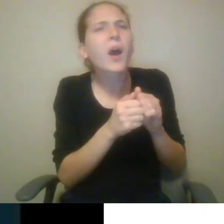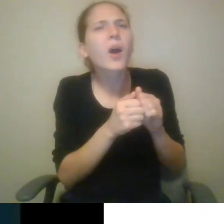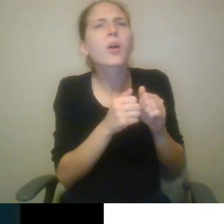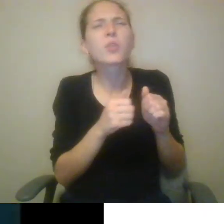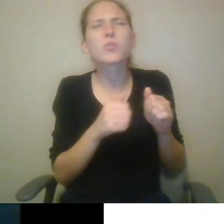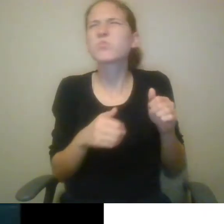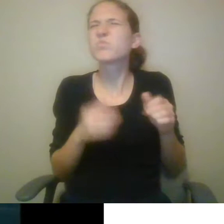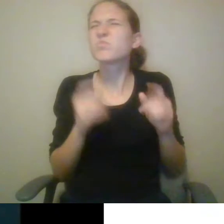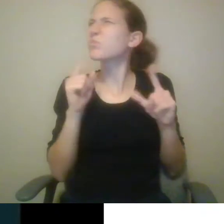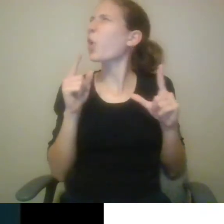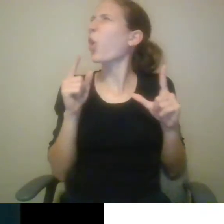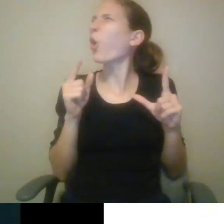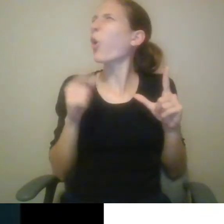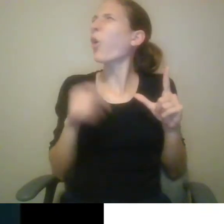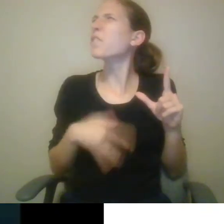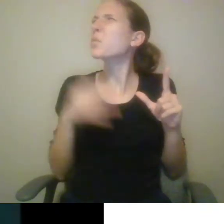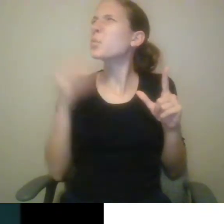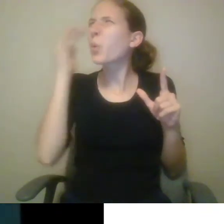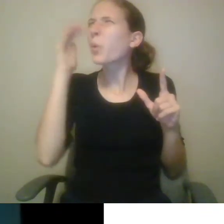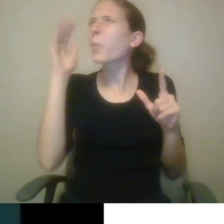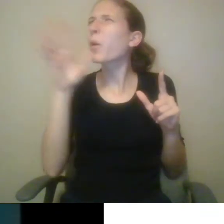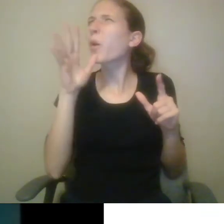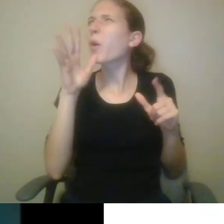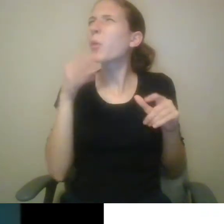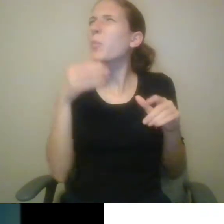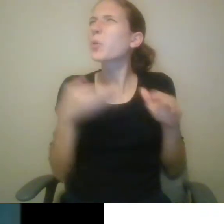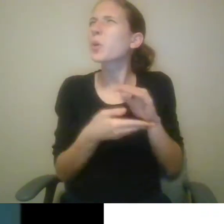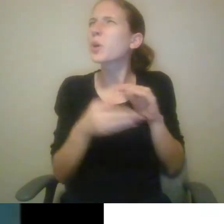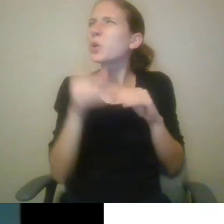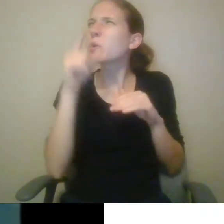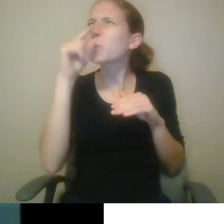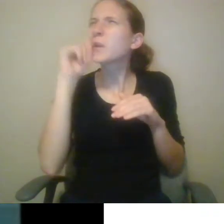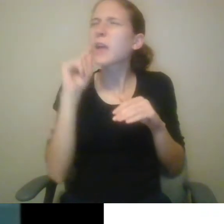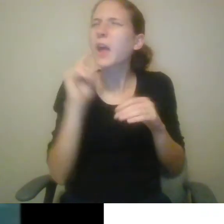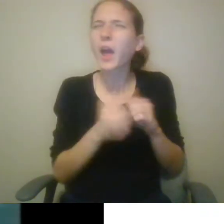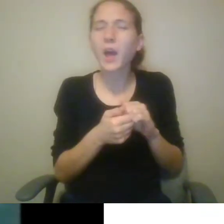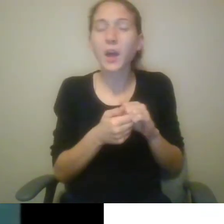When you smell that turkey cooking, what are you smelling?